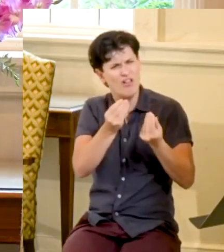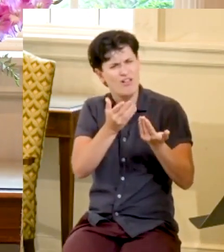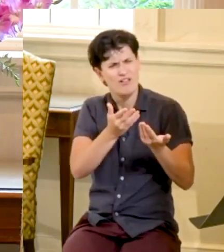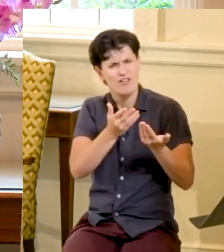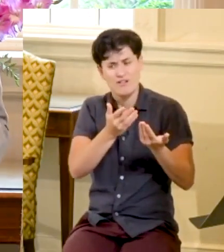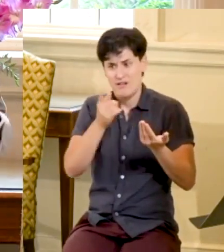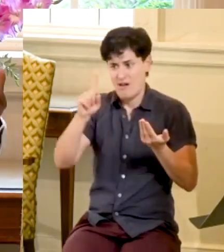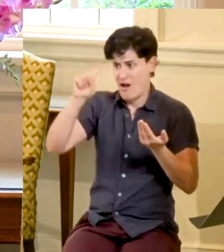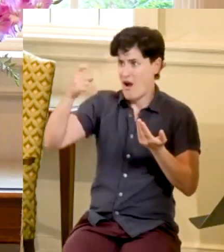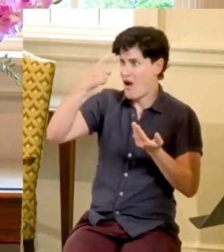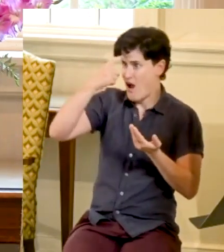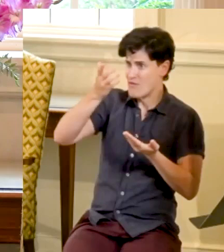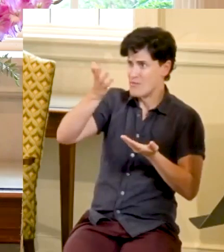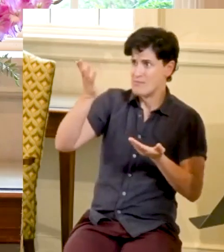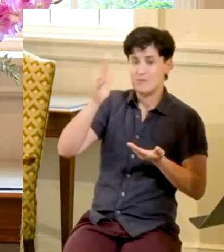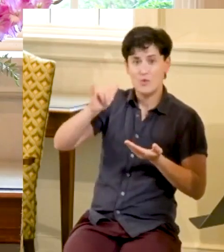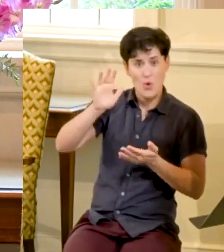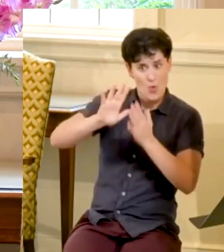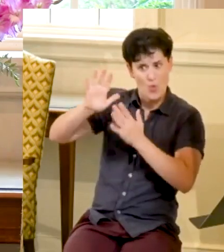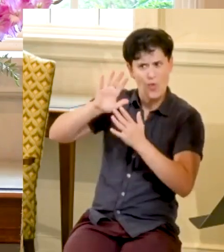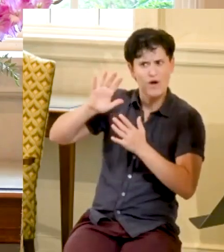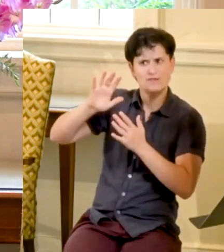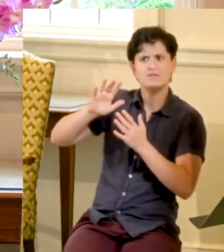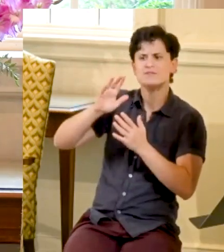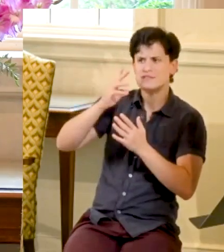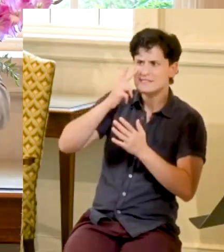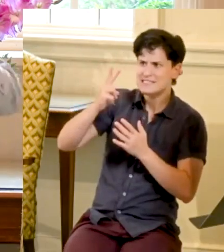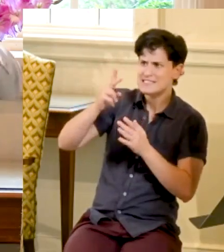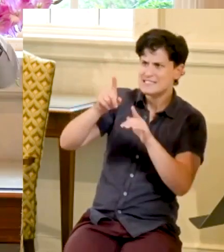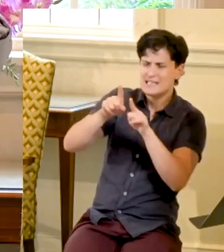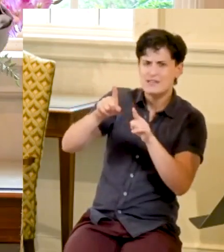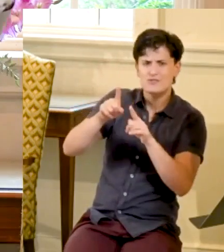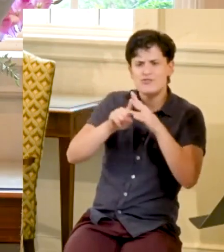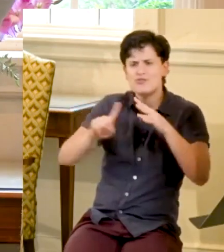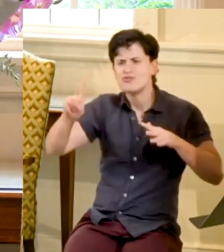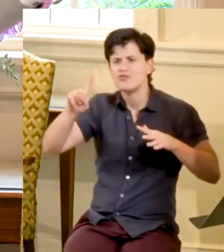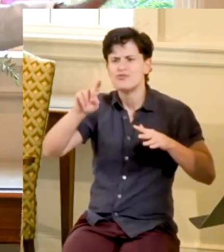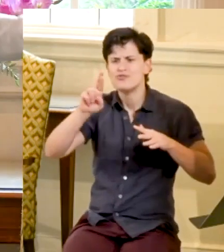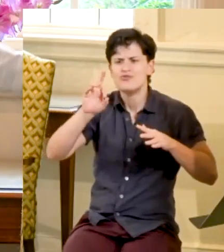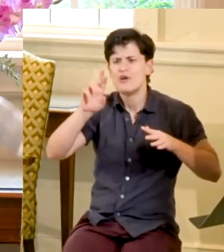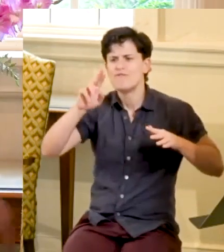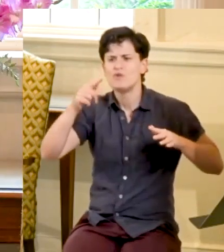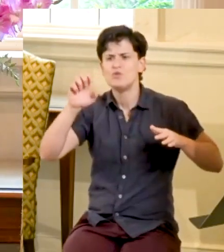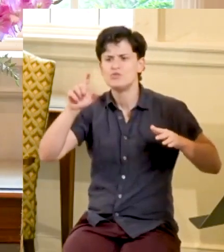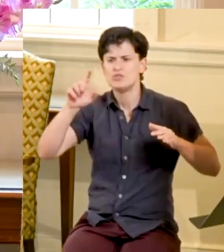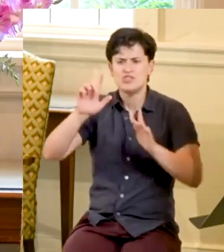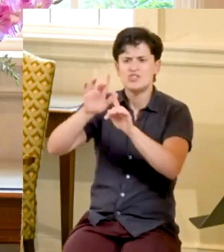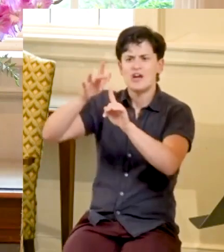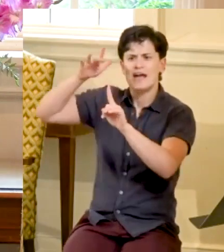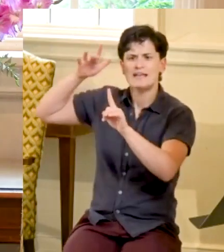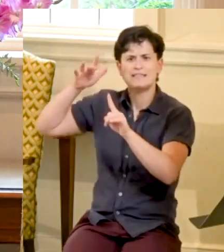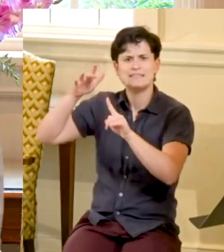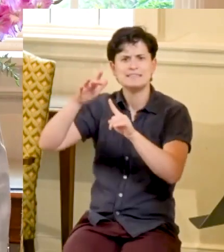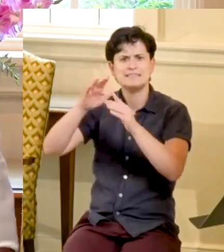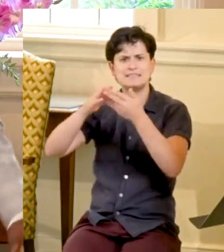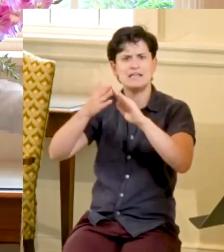A government that once was seen as a refuge, a shining city on a hill, as Reagan